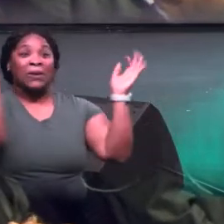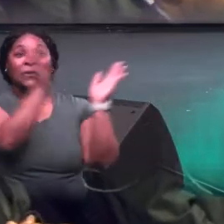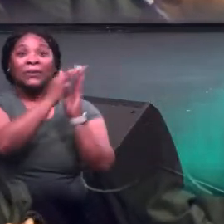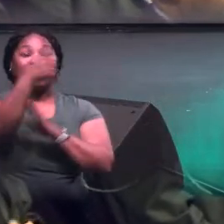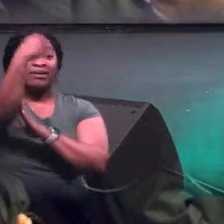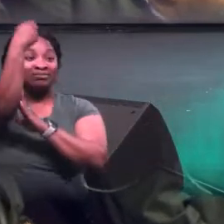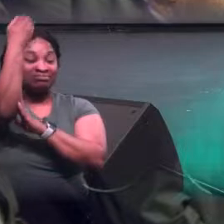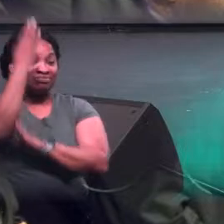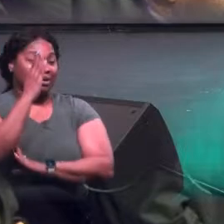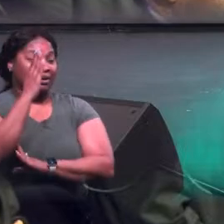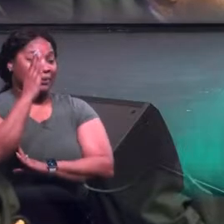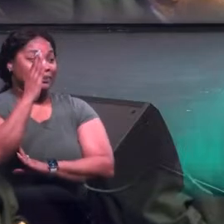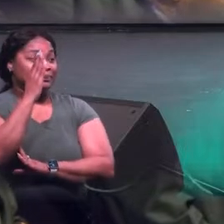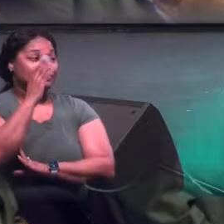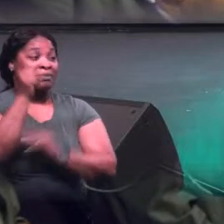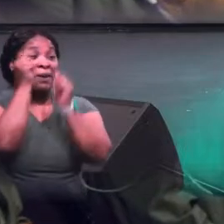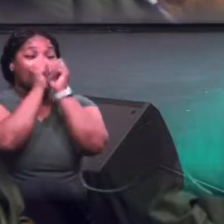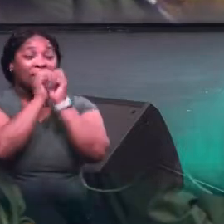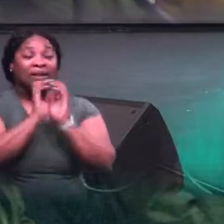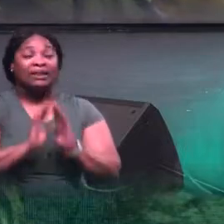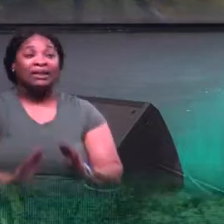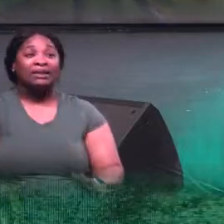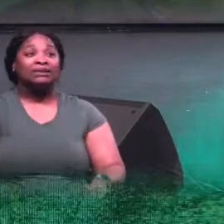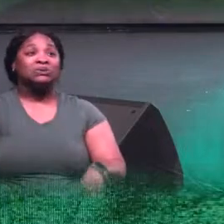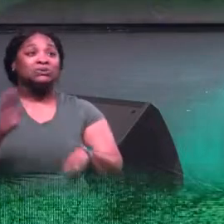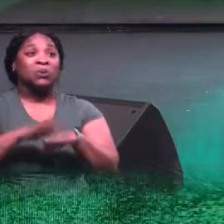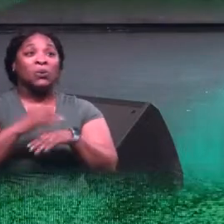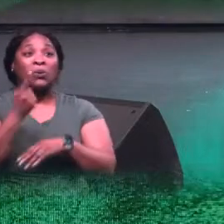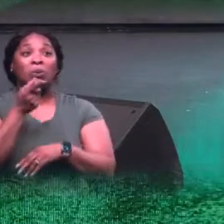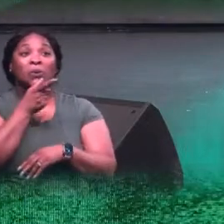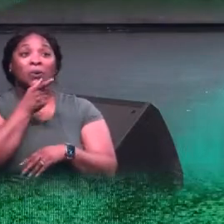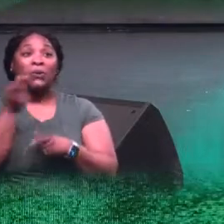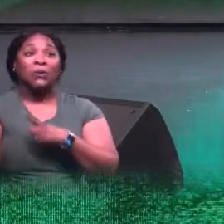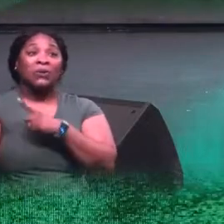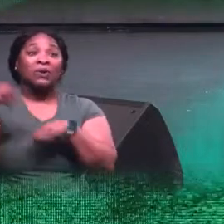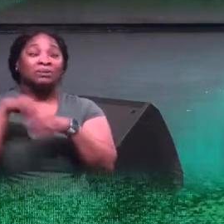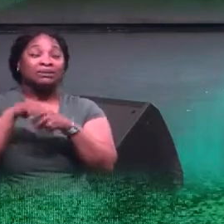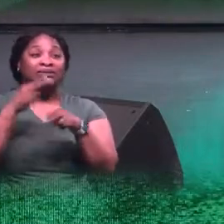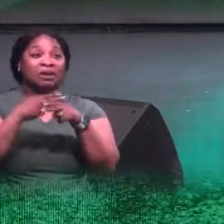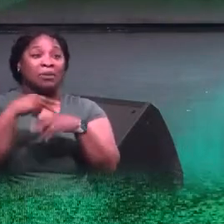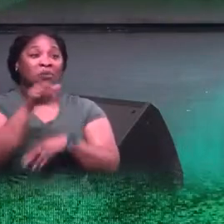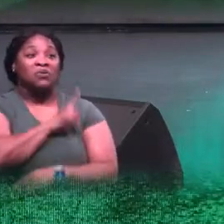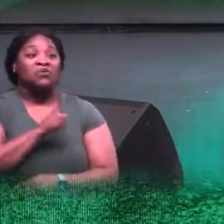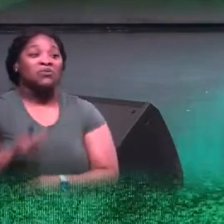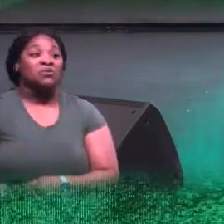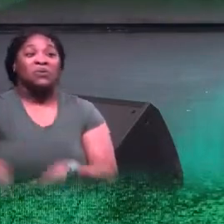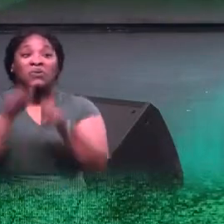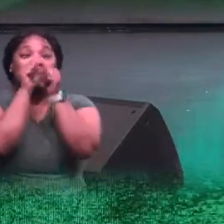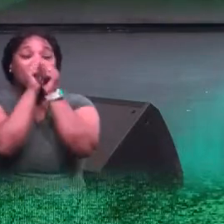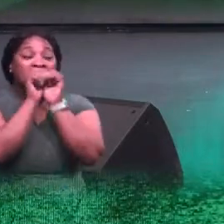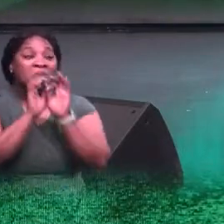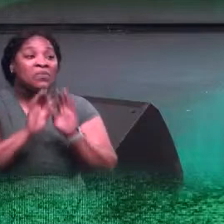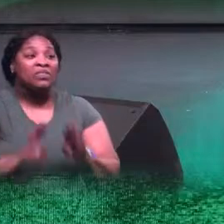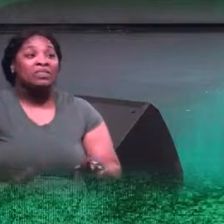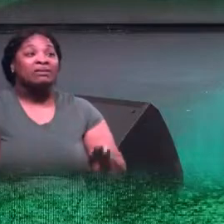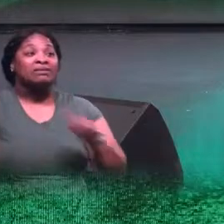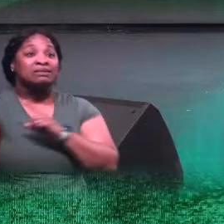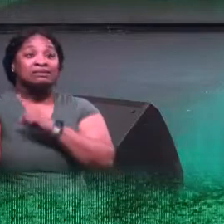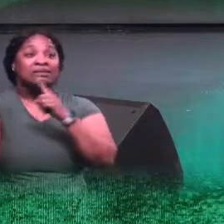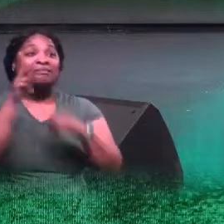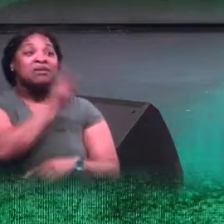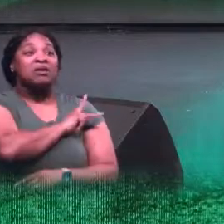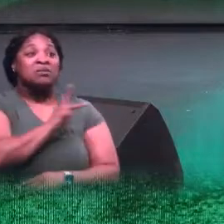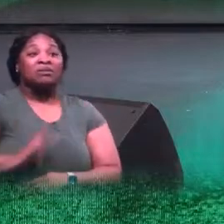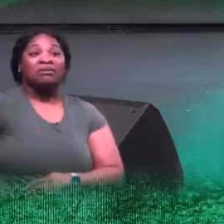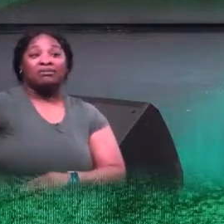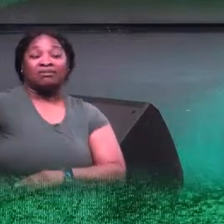praise God! Blessings on the one who comes in the name of the Lord. Blessings on the coming